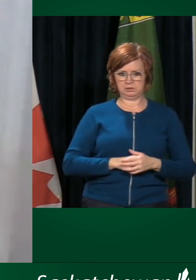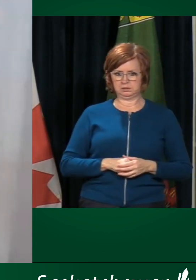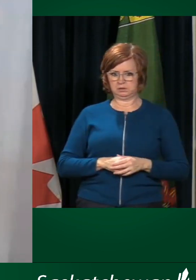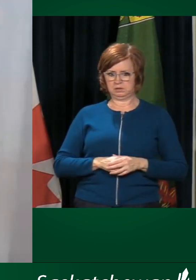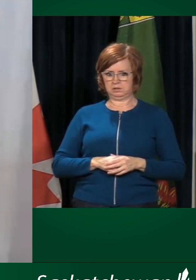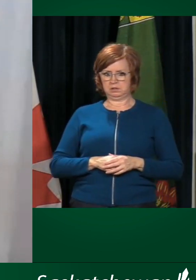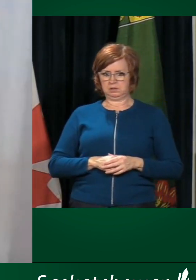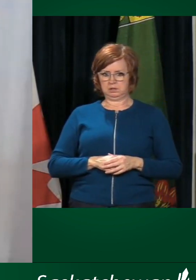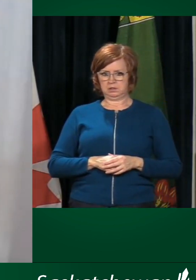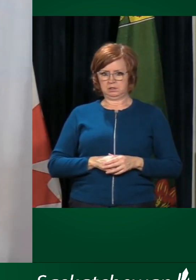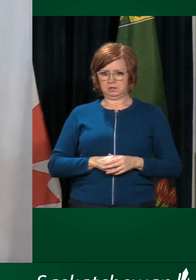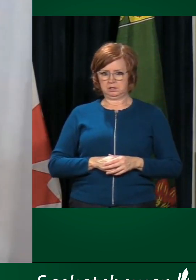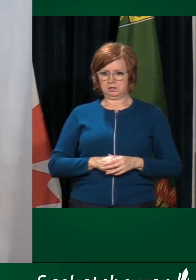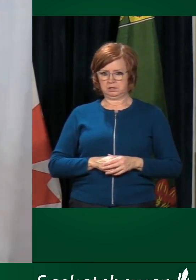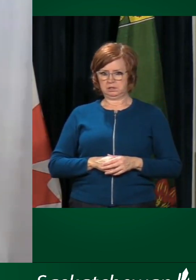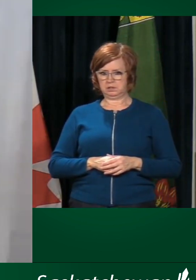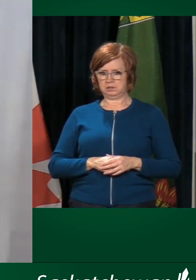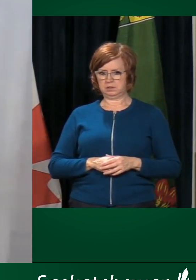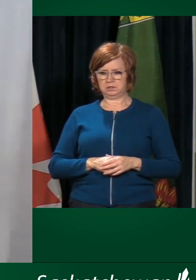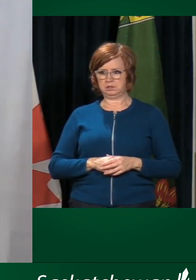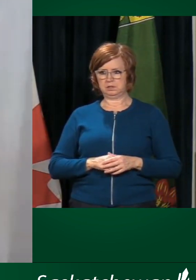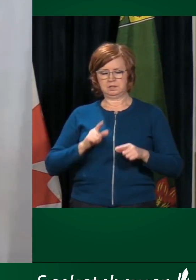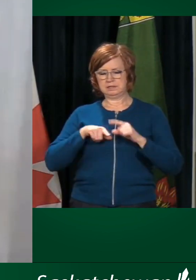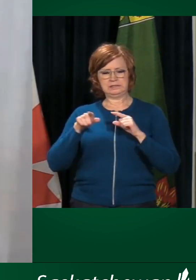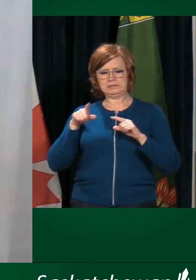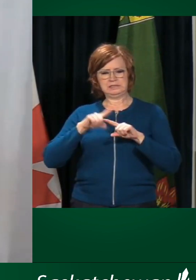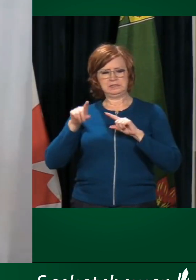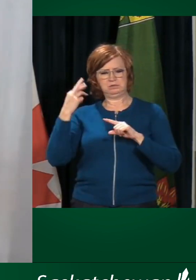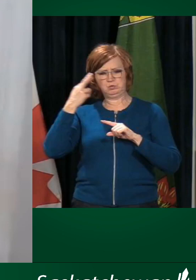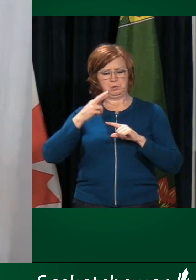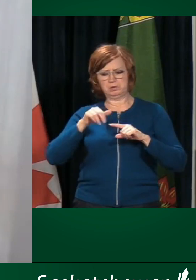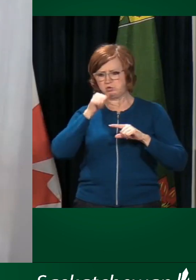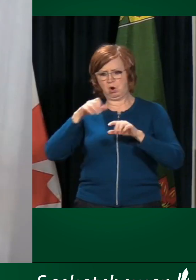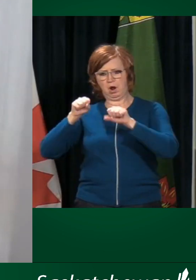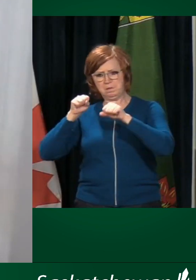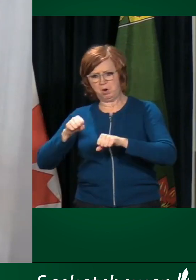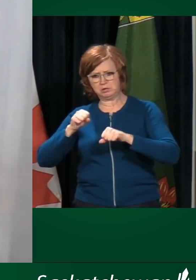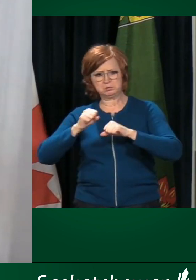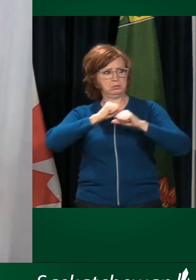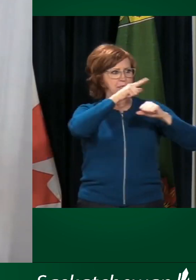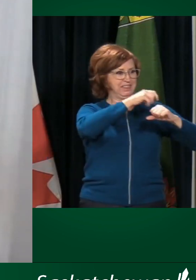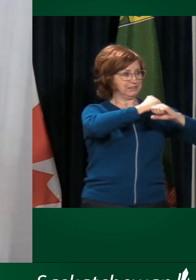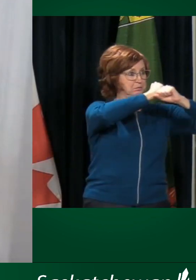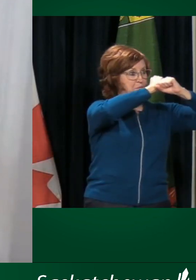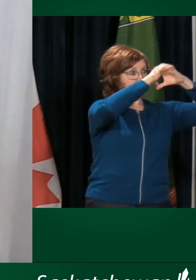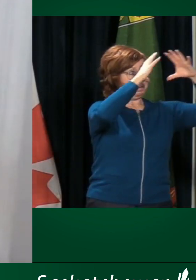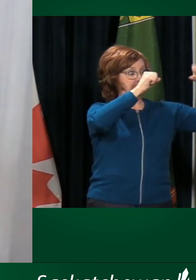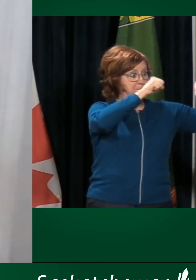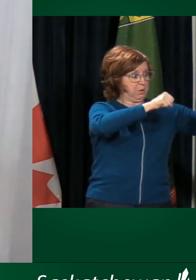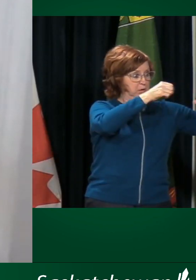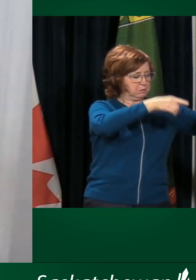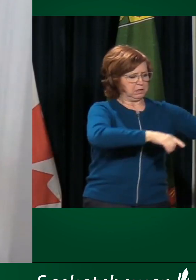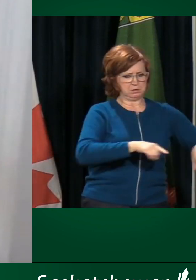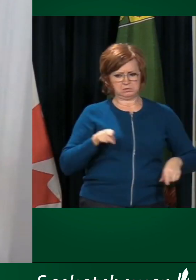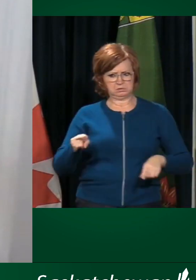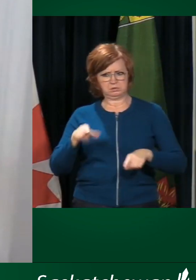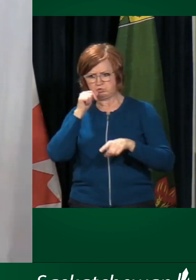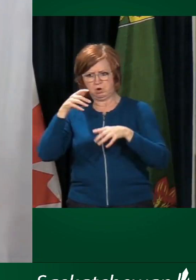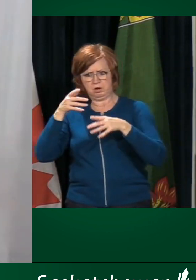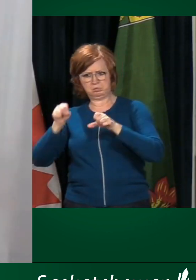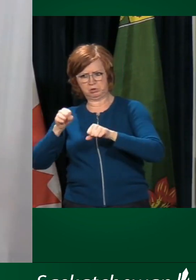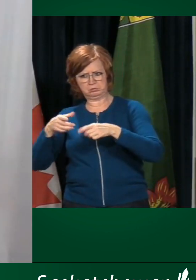health measures. So they're used for two different reasons. So the effective reflects where we are now and not so much used to